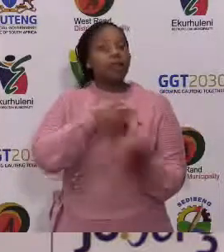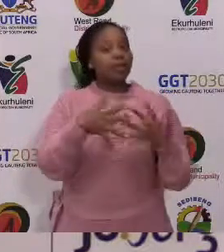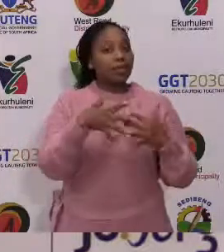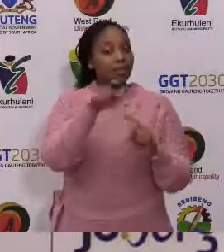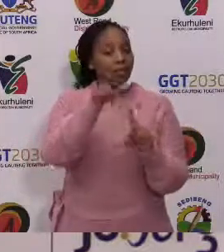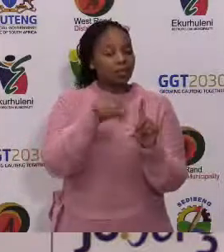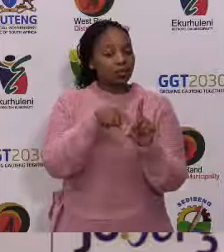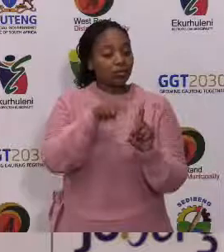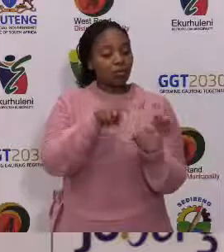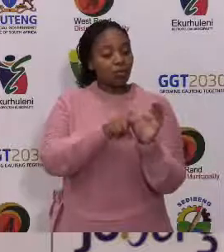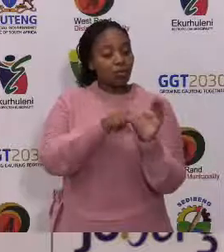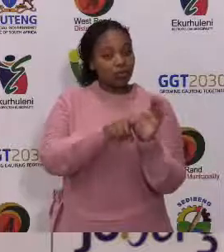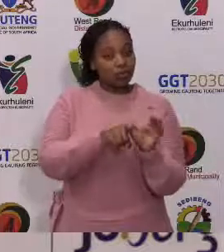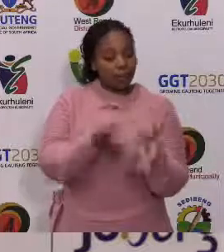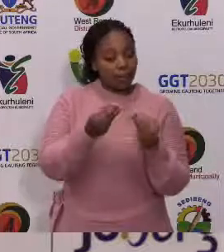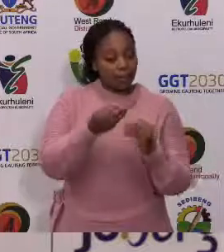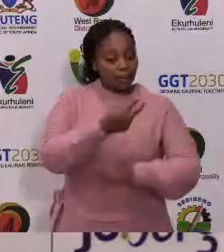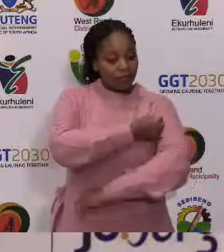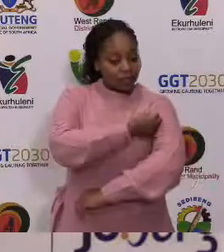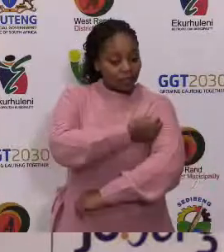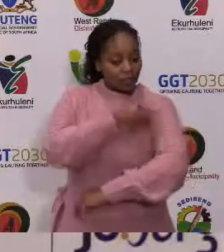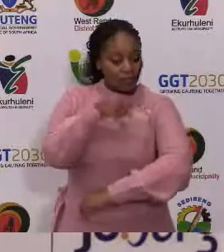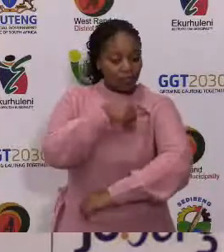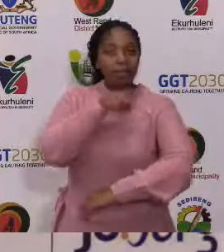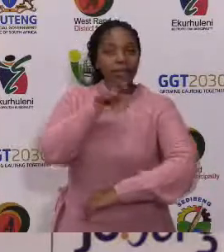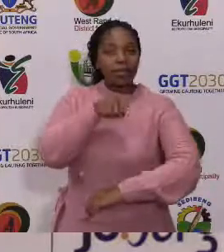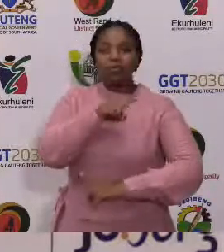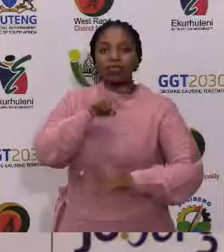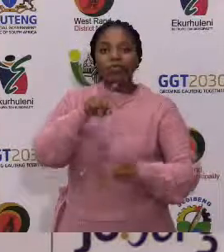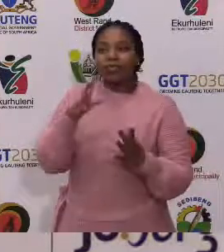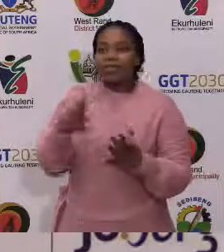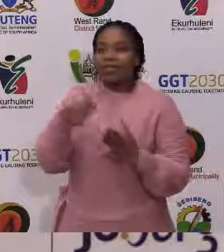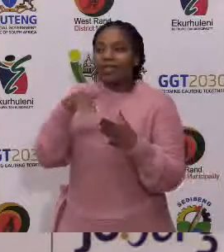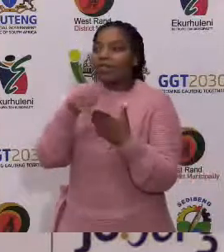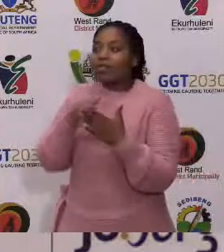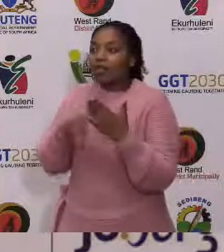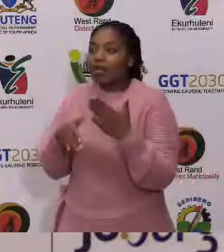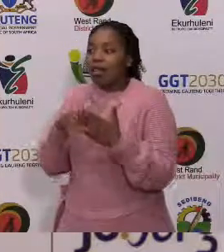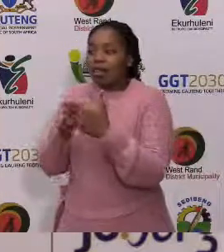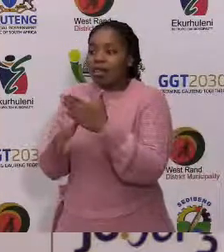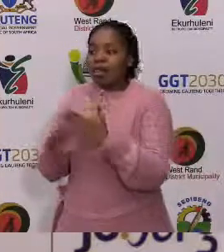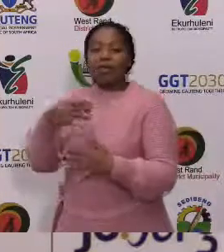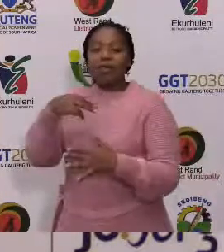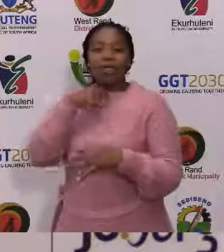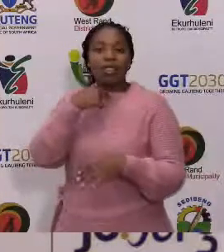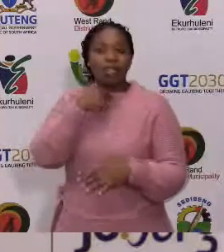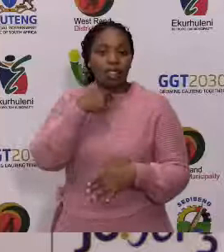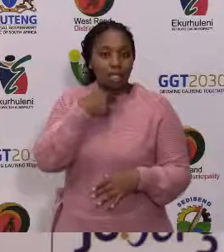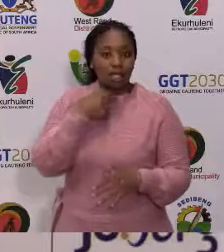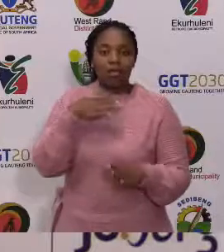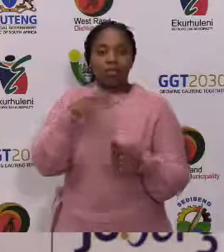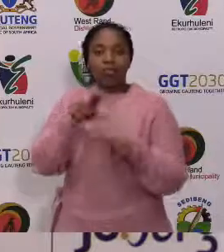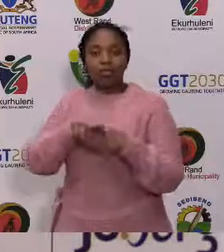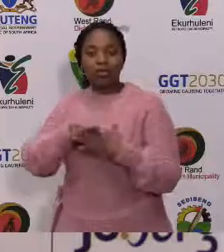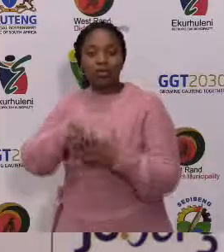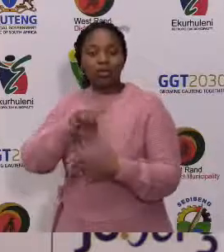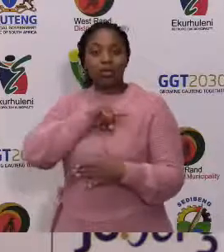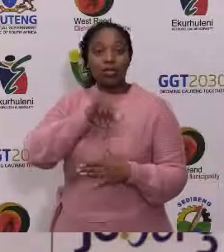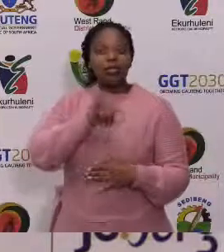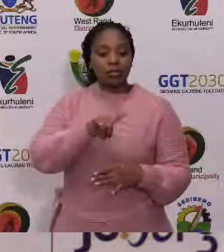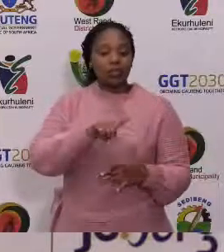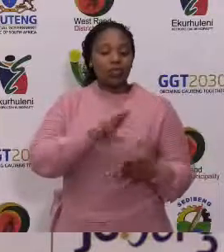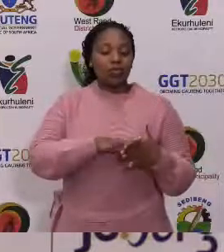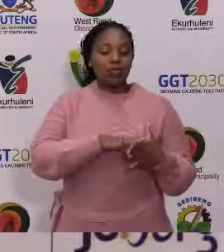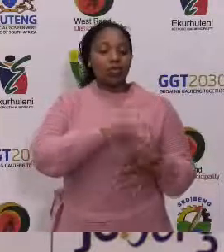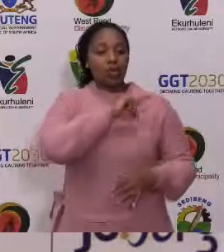be vaccinated, it can be because of bureaucratic reasons. That is why we are deploying our teams